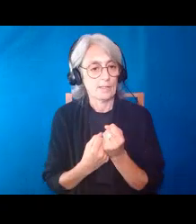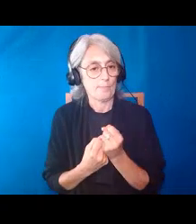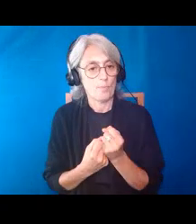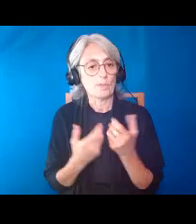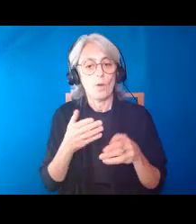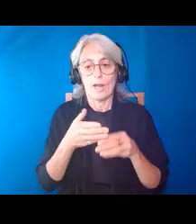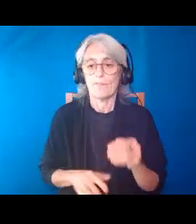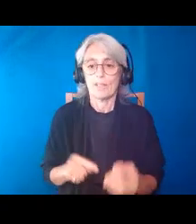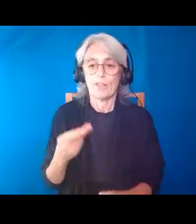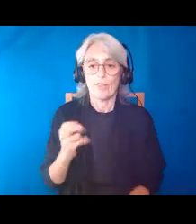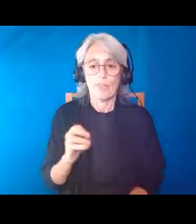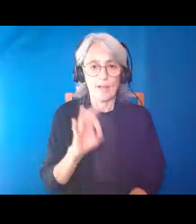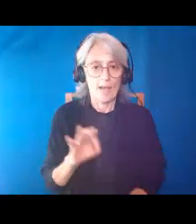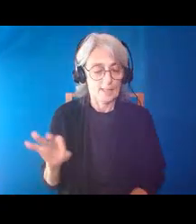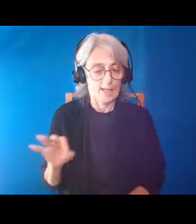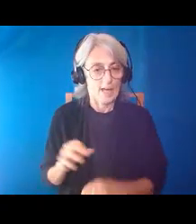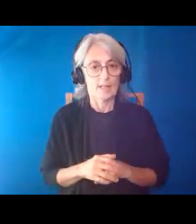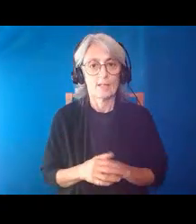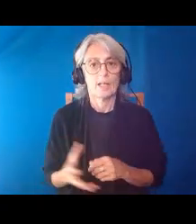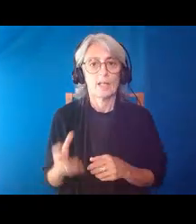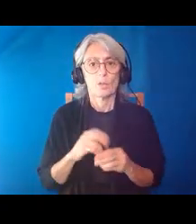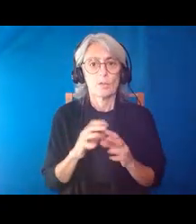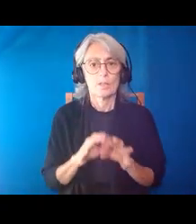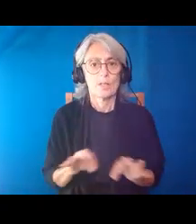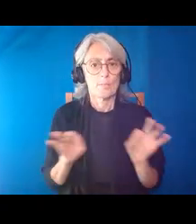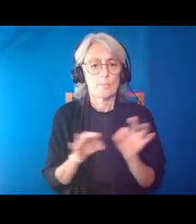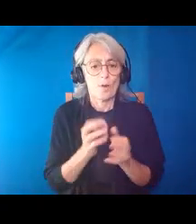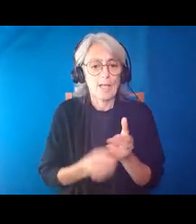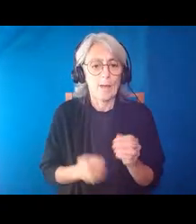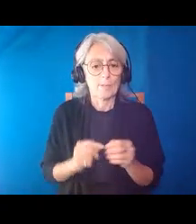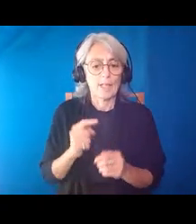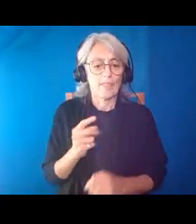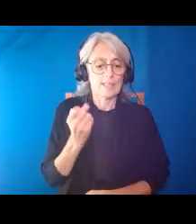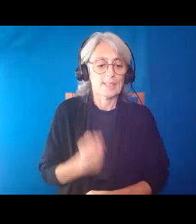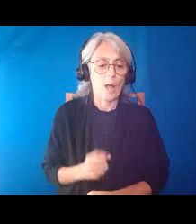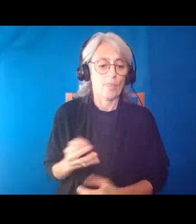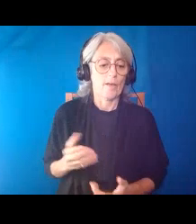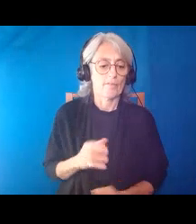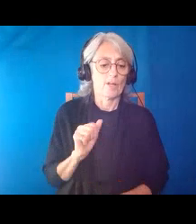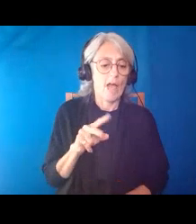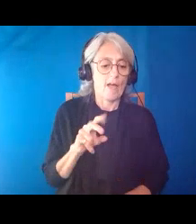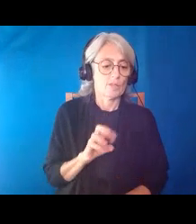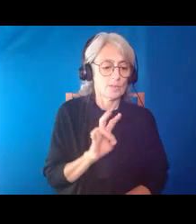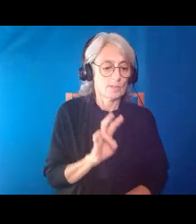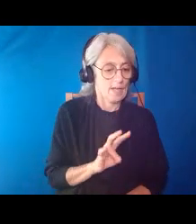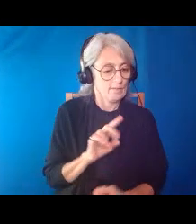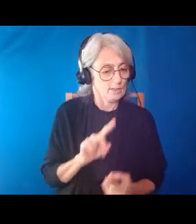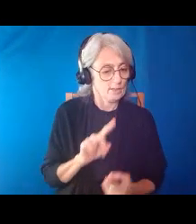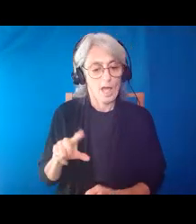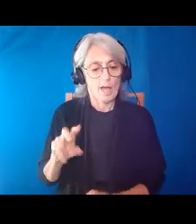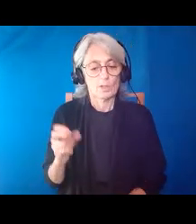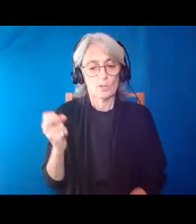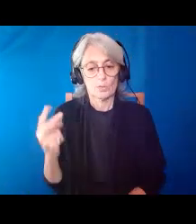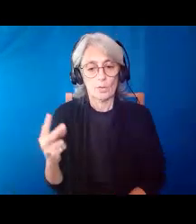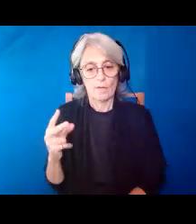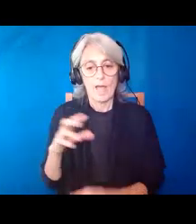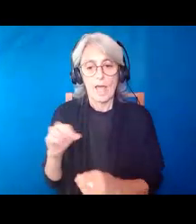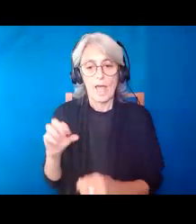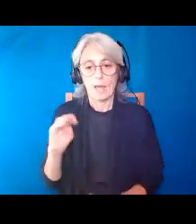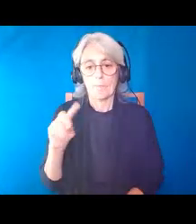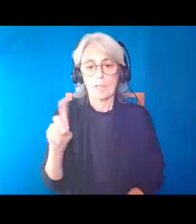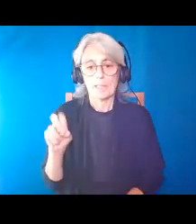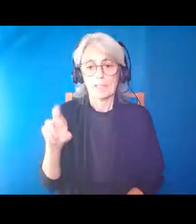99, which includes some critical gaps in the south of here, Avenue 7, through Avenue 12 in Madera,